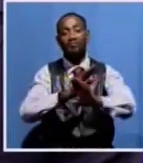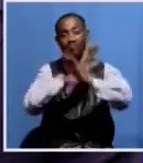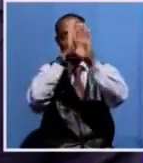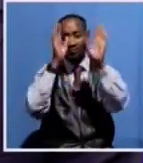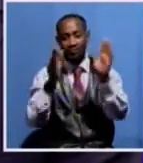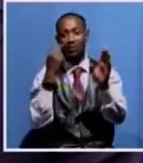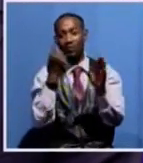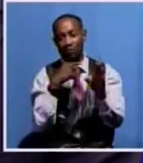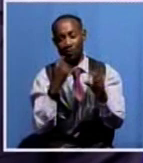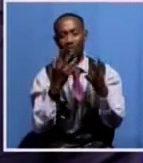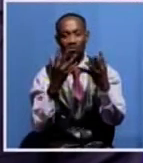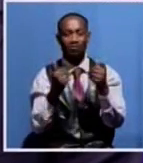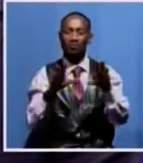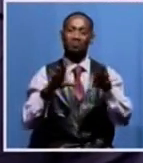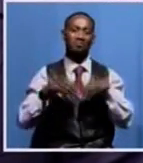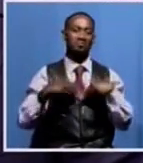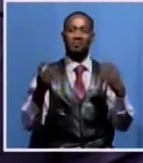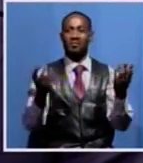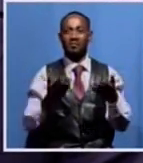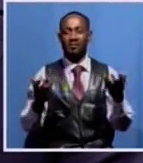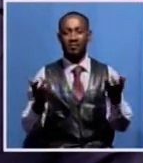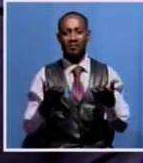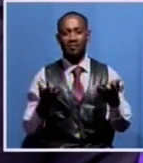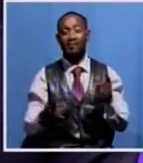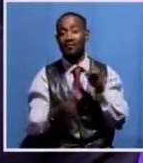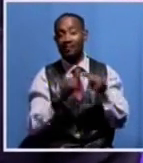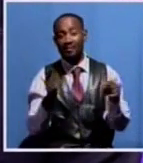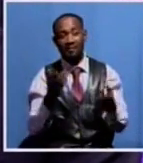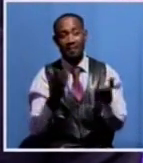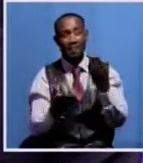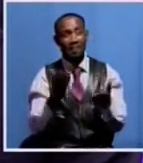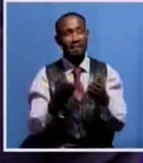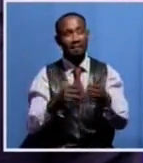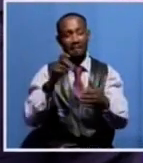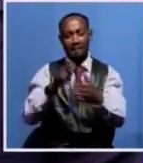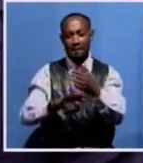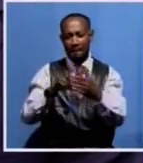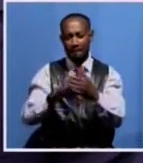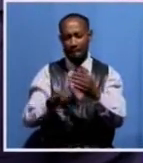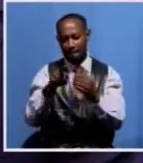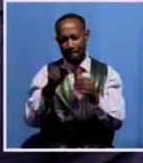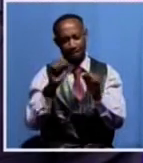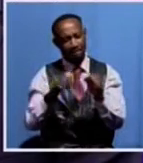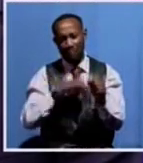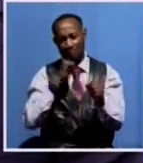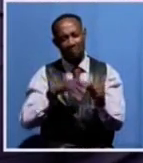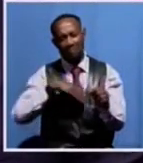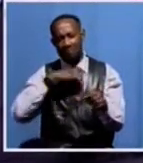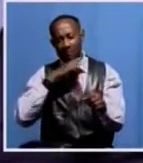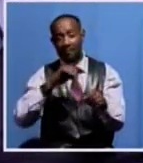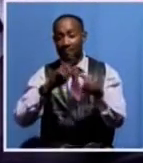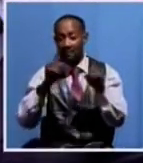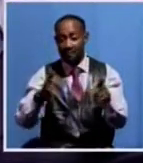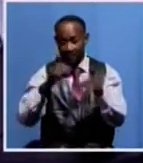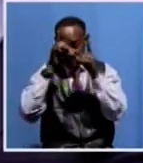implement. And at that point now, we have to go back and ask, oh, well, maybe VAT isn't so bad. And the decision was, yes,